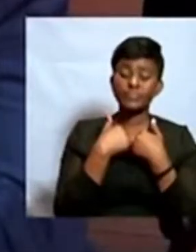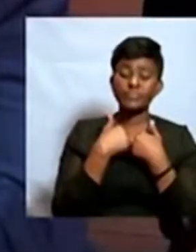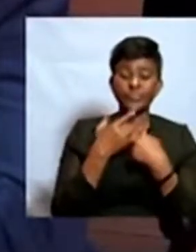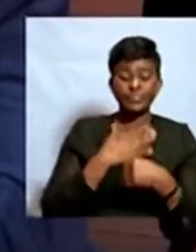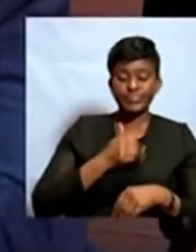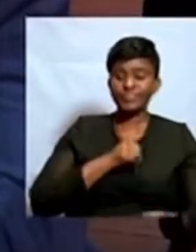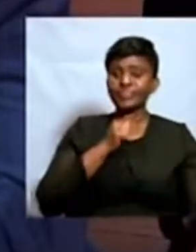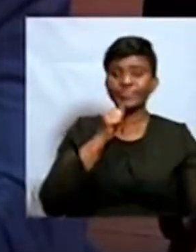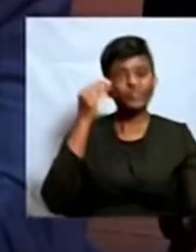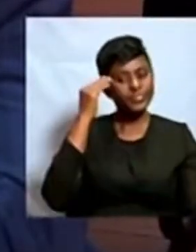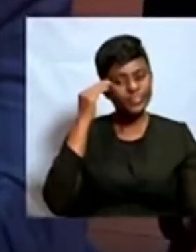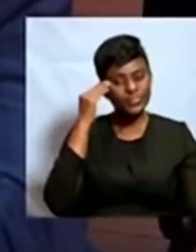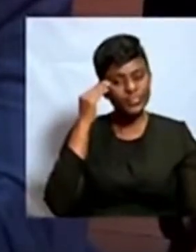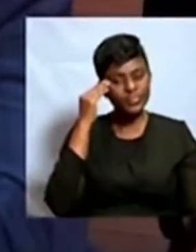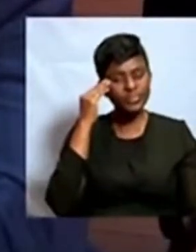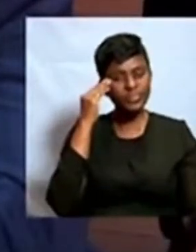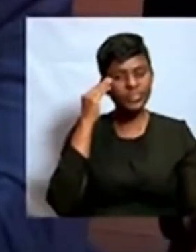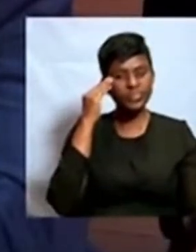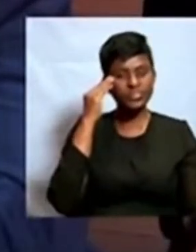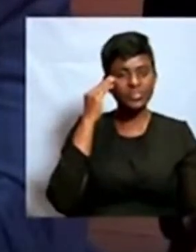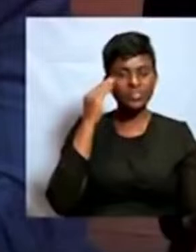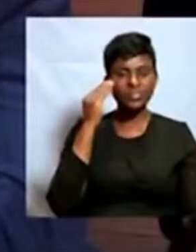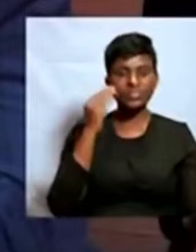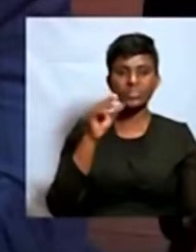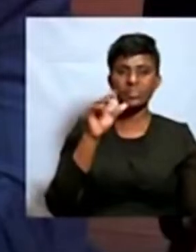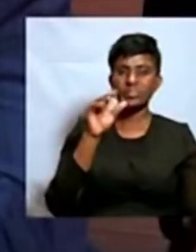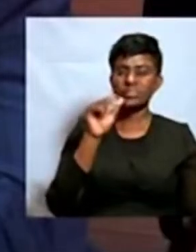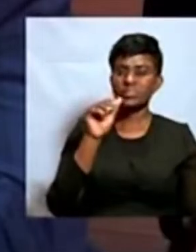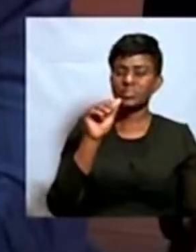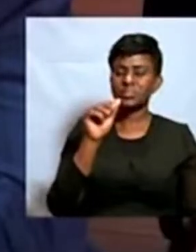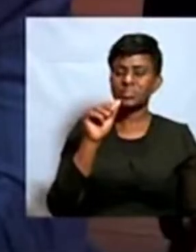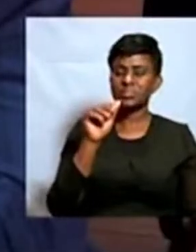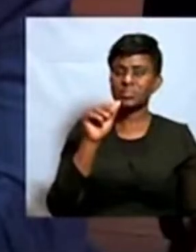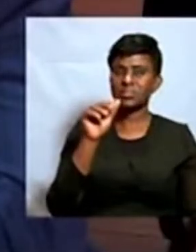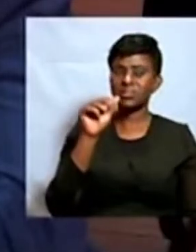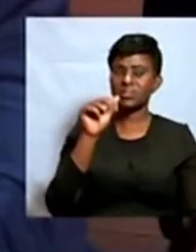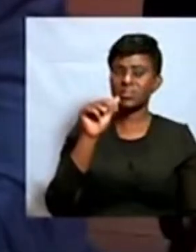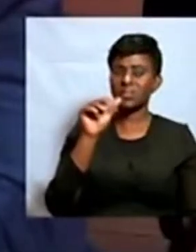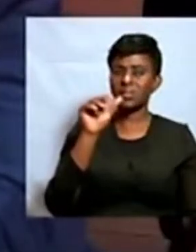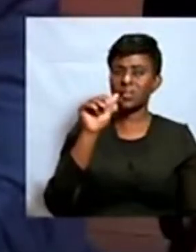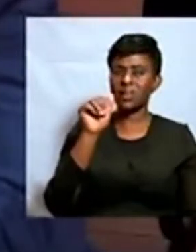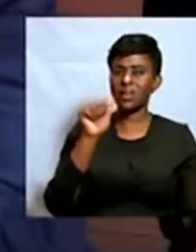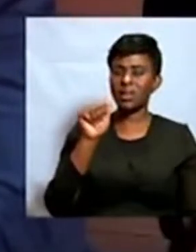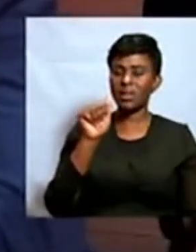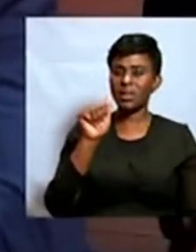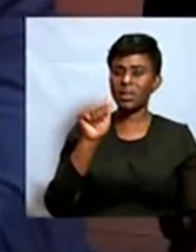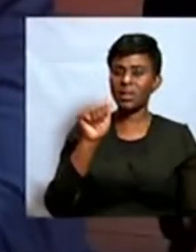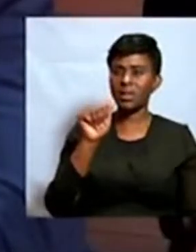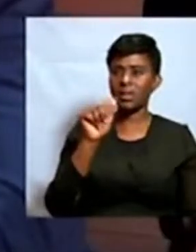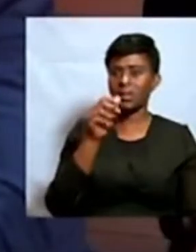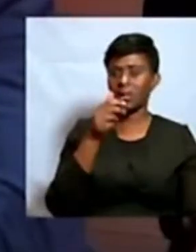think Airbus has ever landed in Zambia. Why can't we have those Airbus? What stops